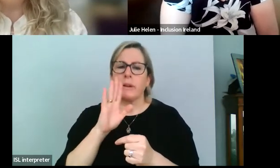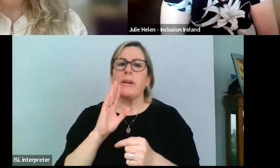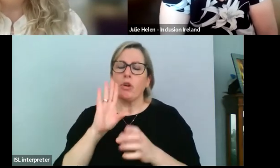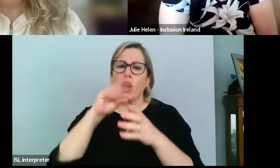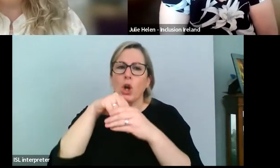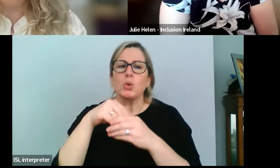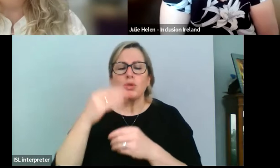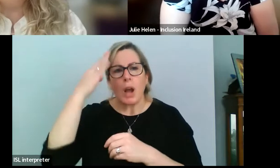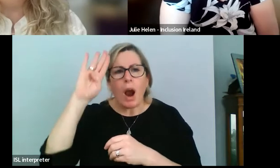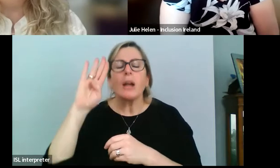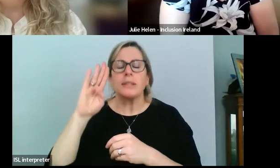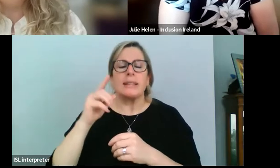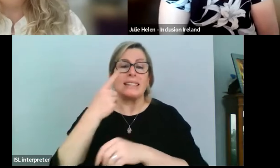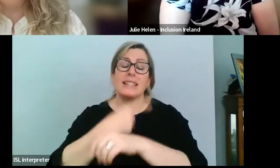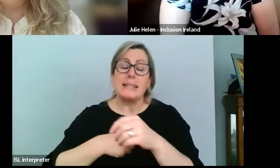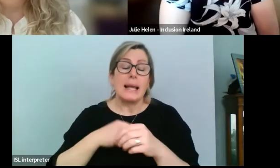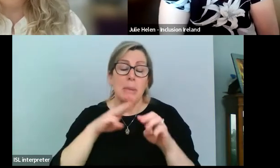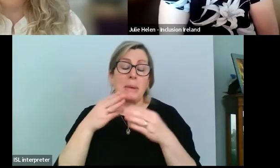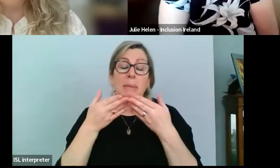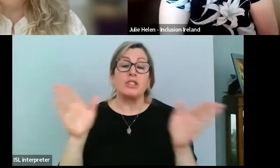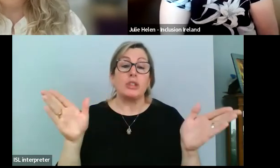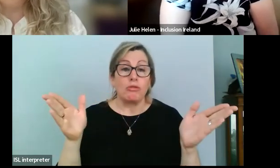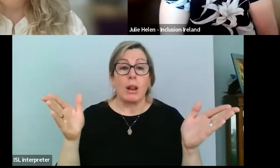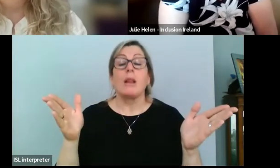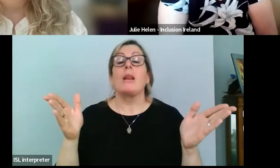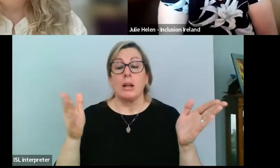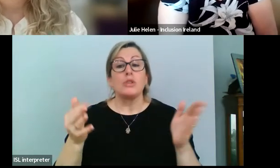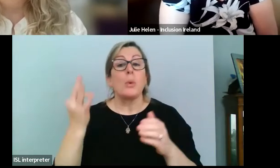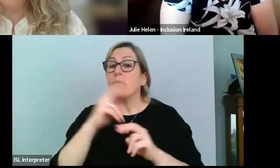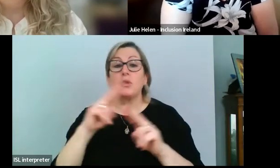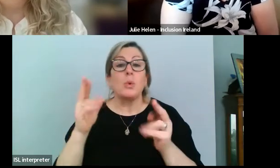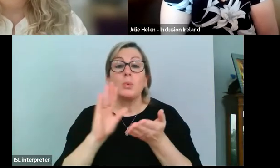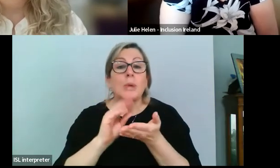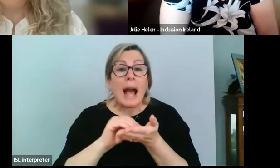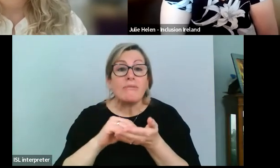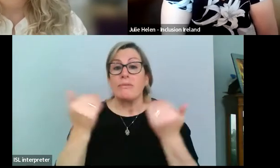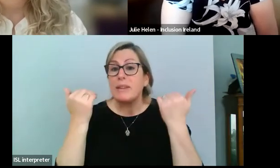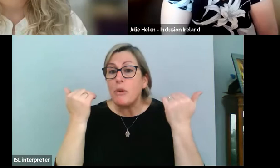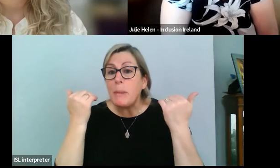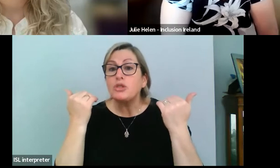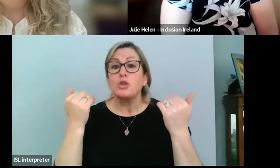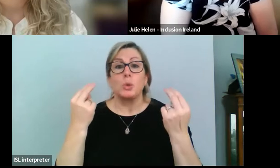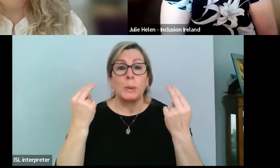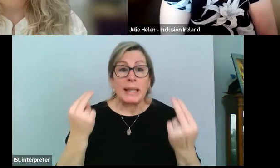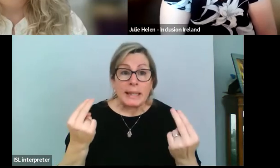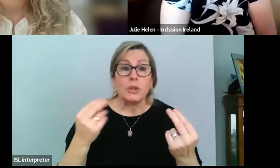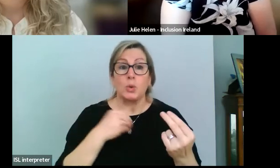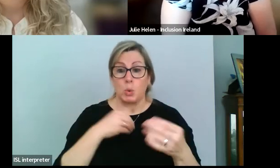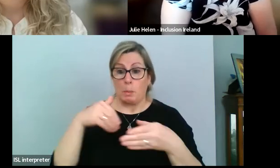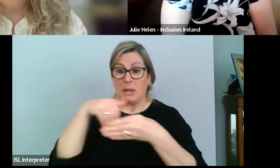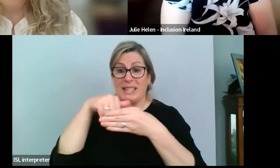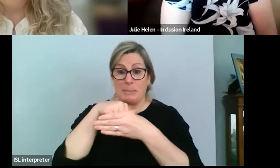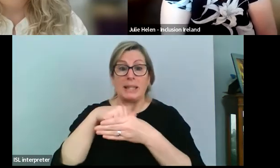Inclusion Ireland and to disabled people in general. So if you don't have the information you need to participate